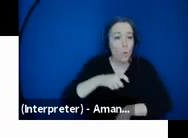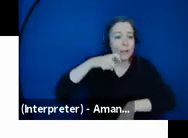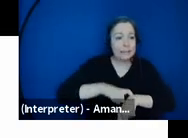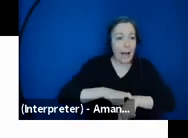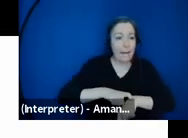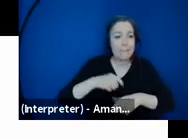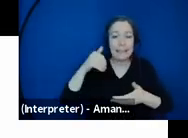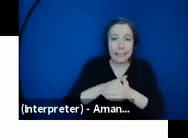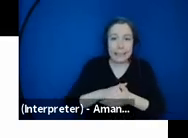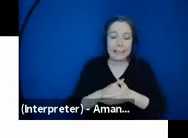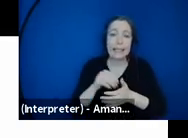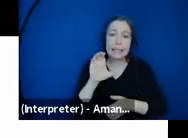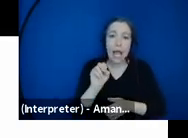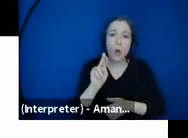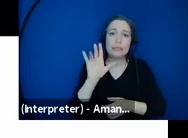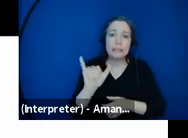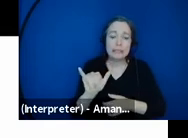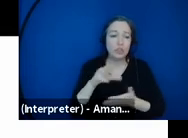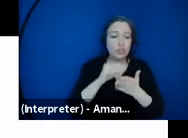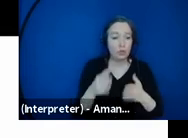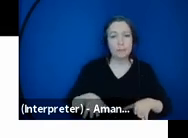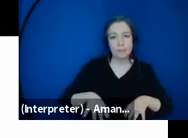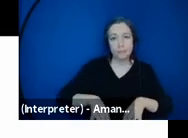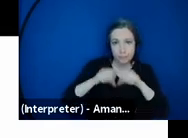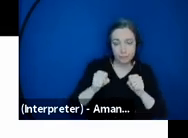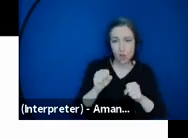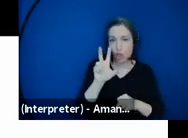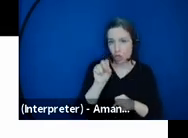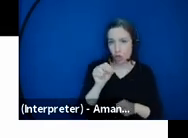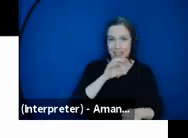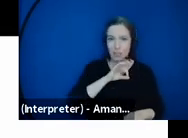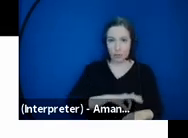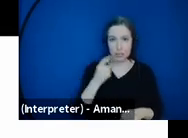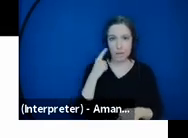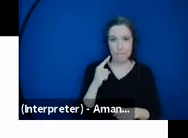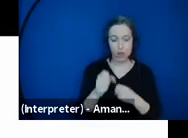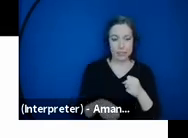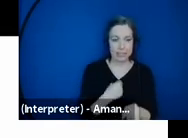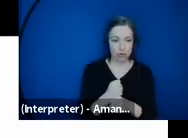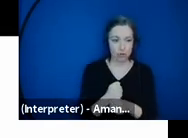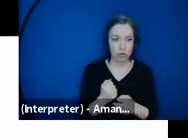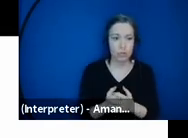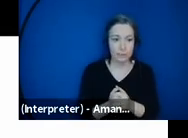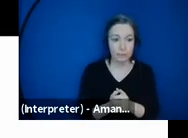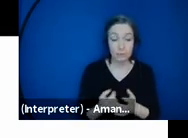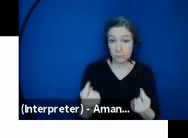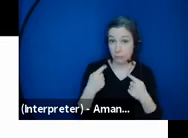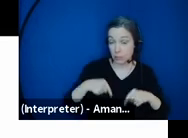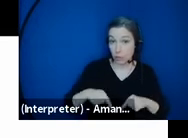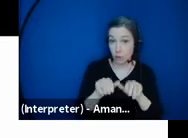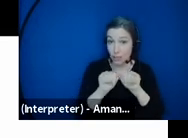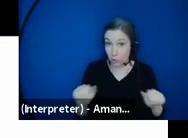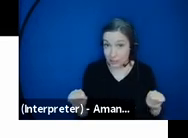credits per year. So again, we figure that number. If you are coming to FCC to complete an associate's degree as a full time